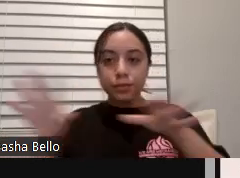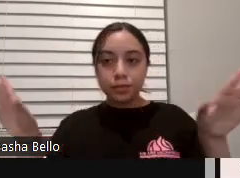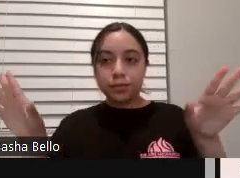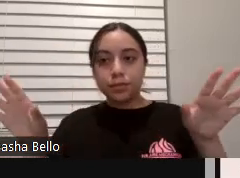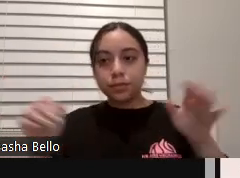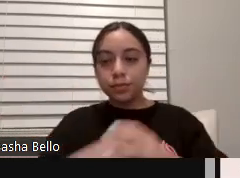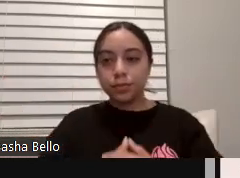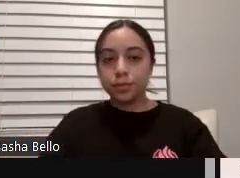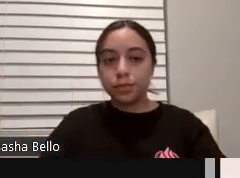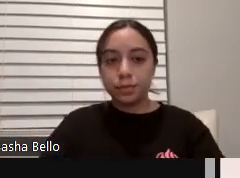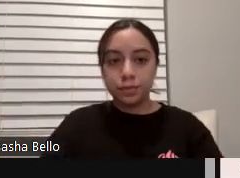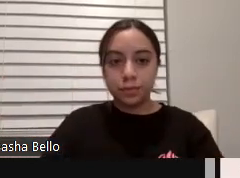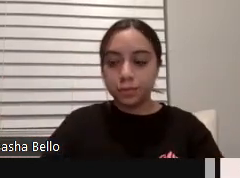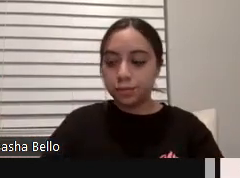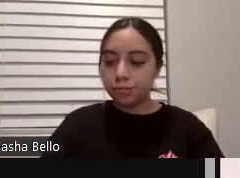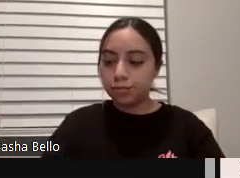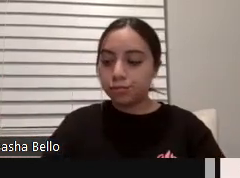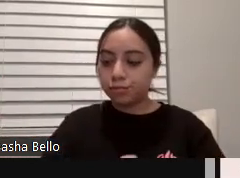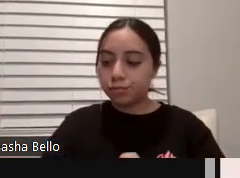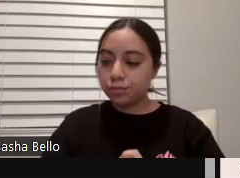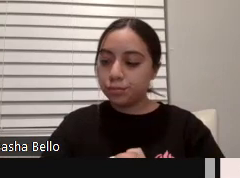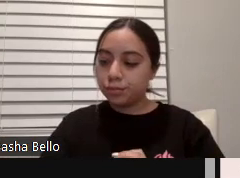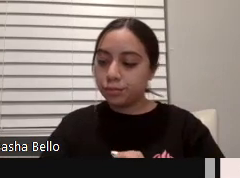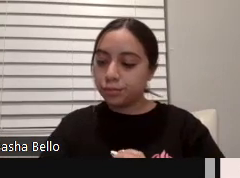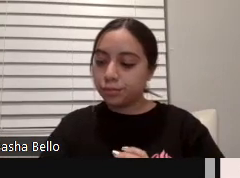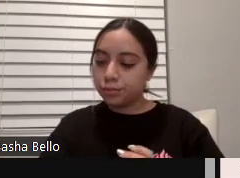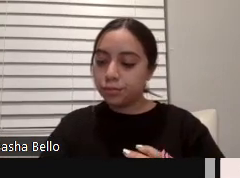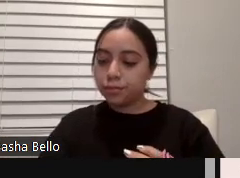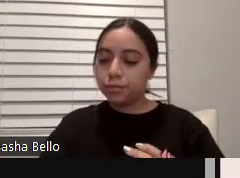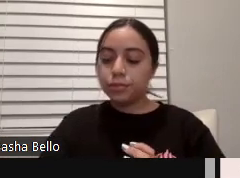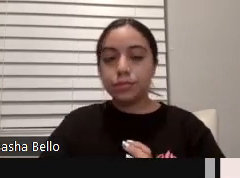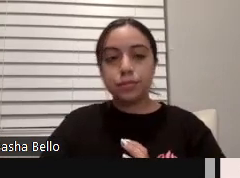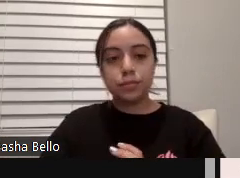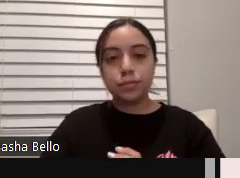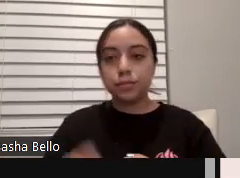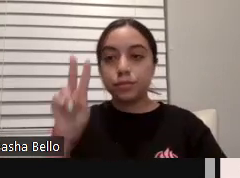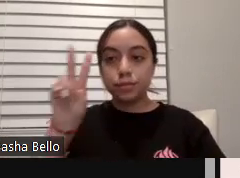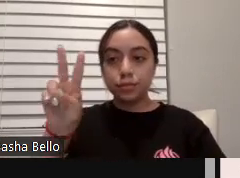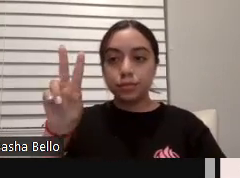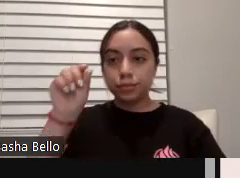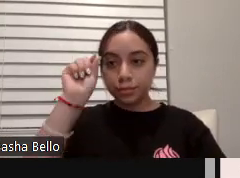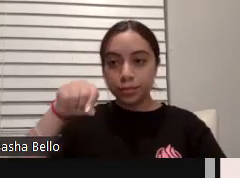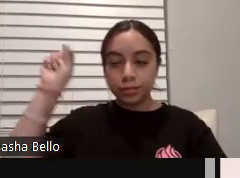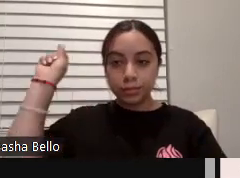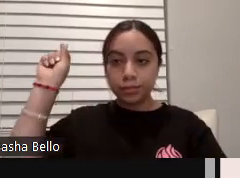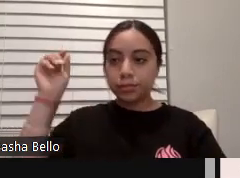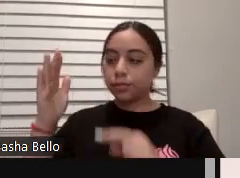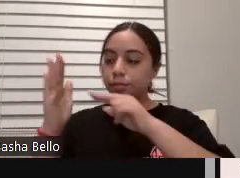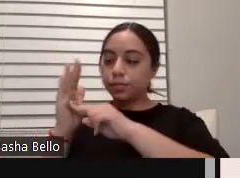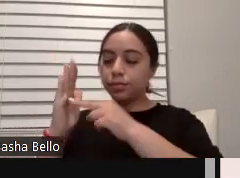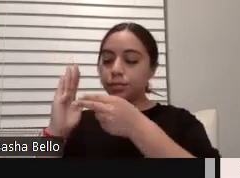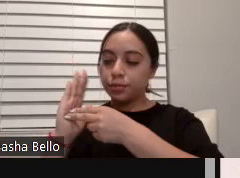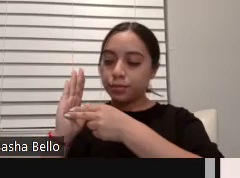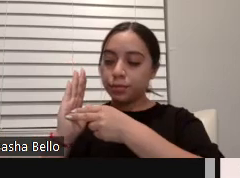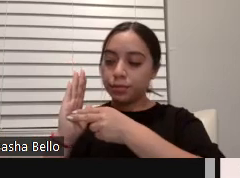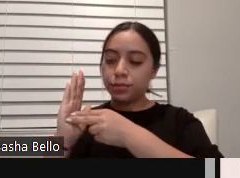your phone, but not received by the person who you sent it. When you see two checks, that means the message has